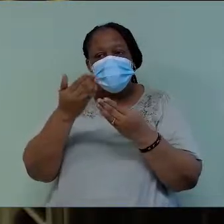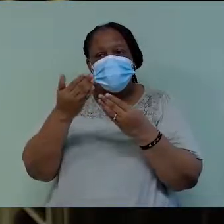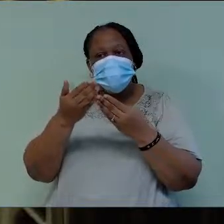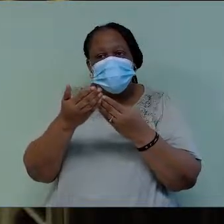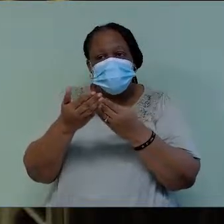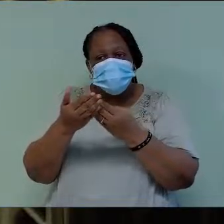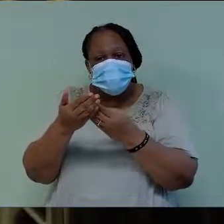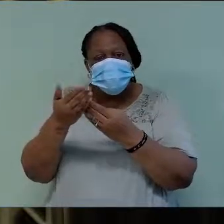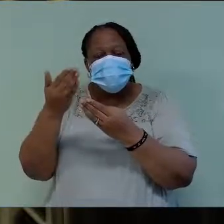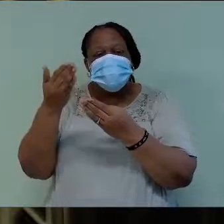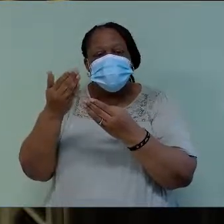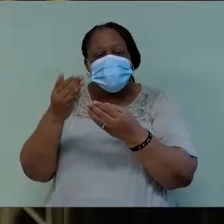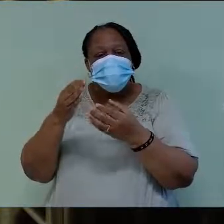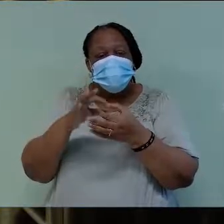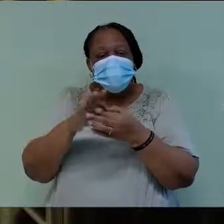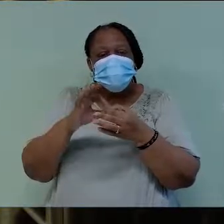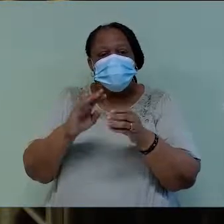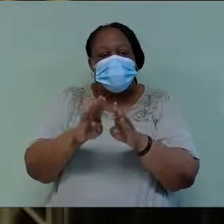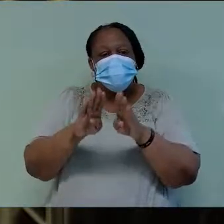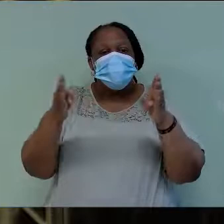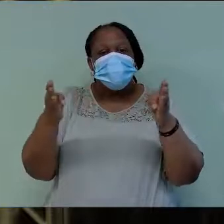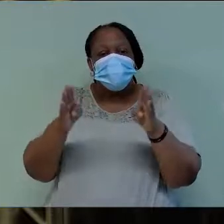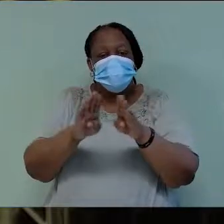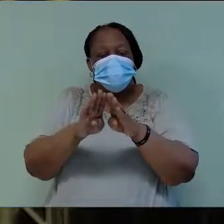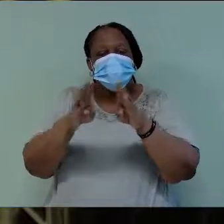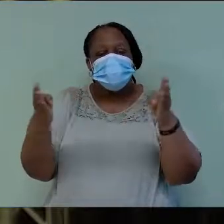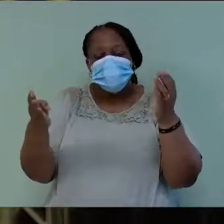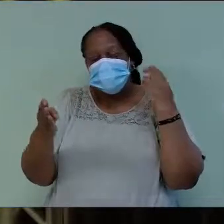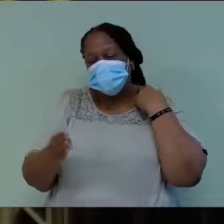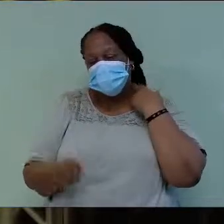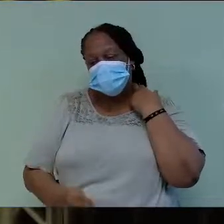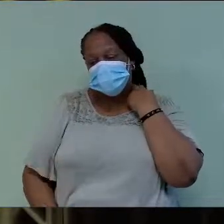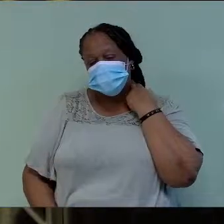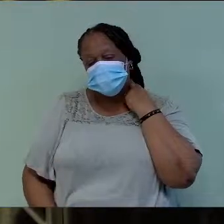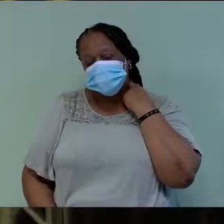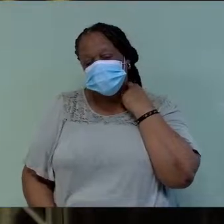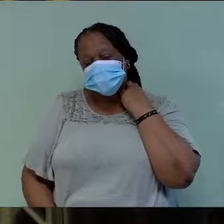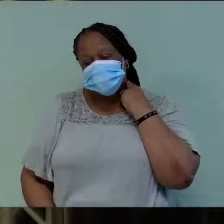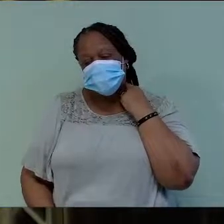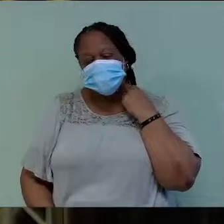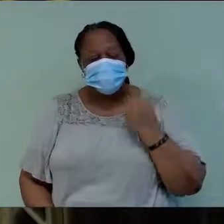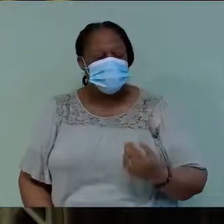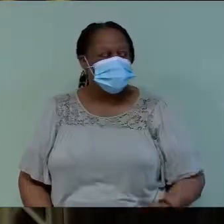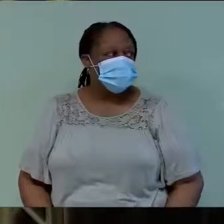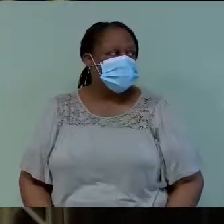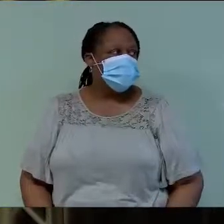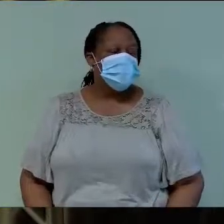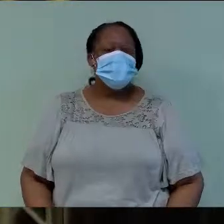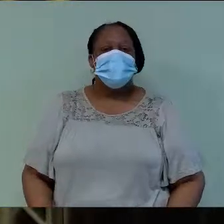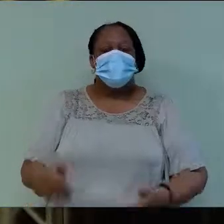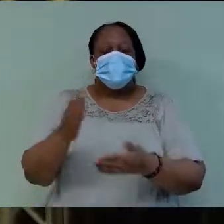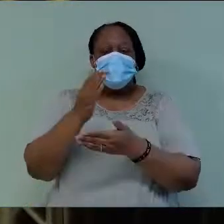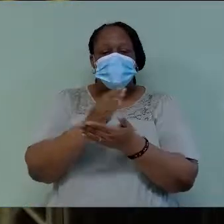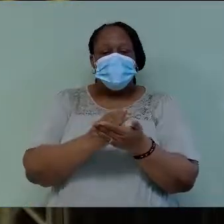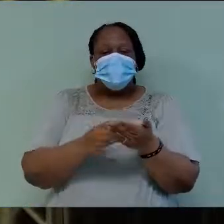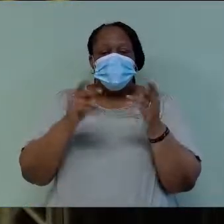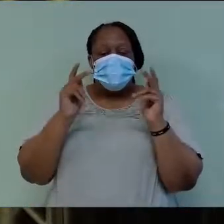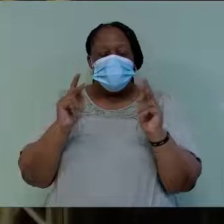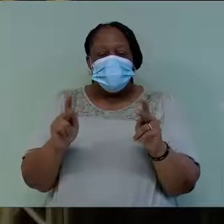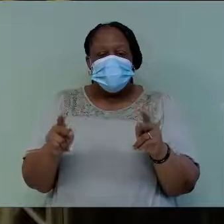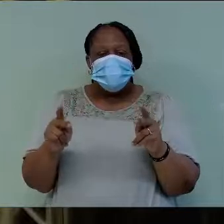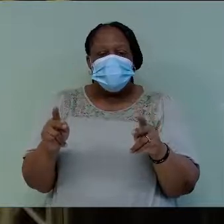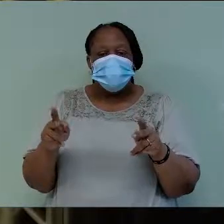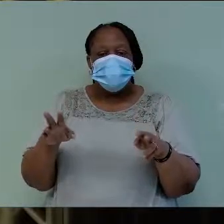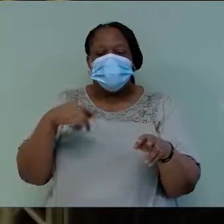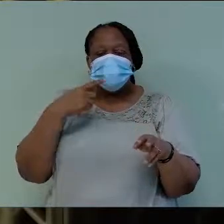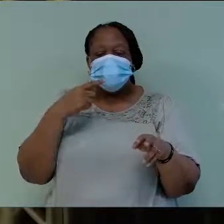all employers who indicated in the past weeks that they were impacted by the pandemic